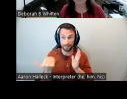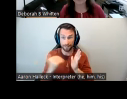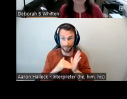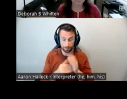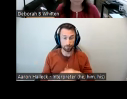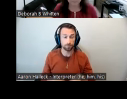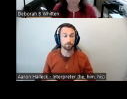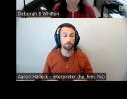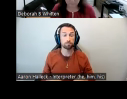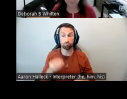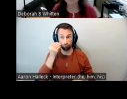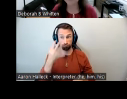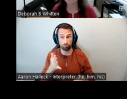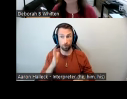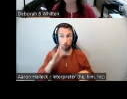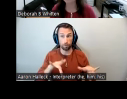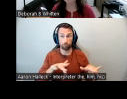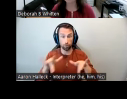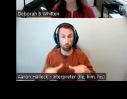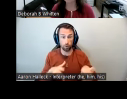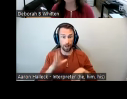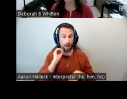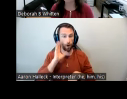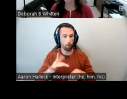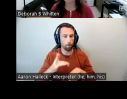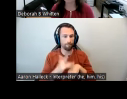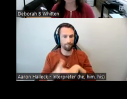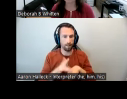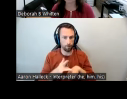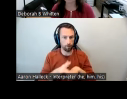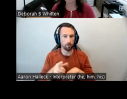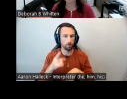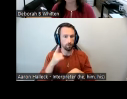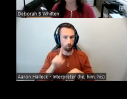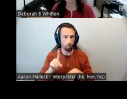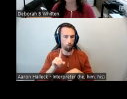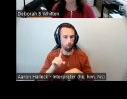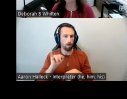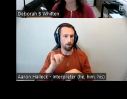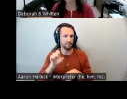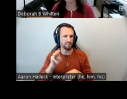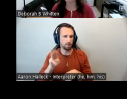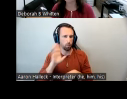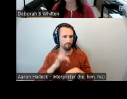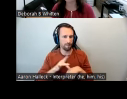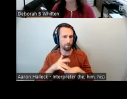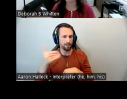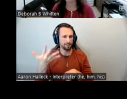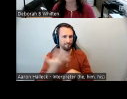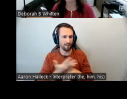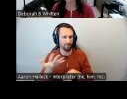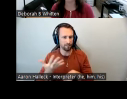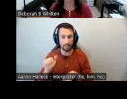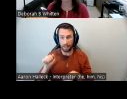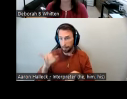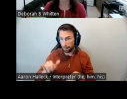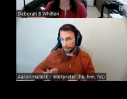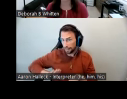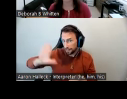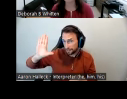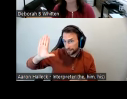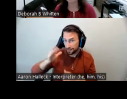being recorded and will be available on the EDUCAUSE ITSM website within 5 business days. Amy, looks like you have your hand up. Practicing the